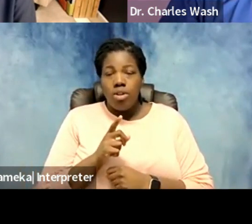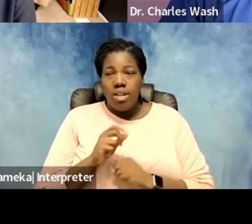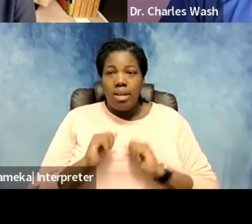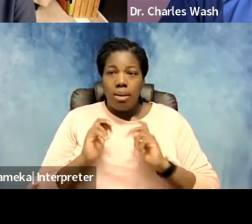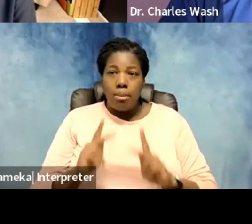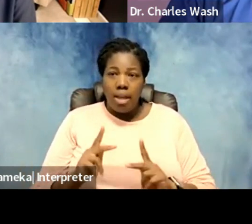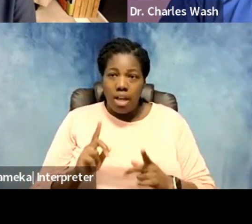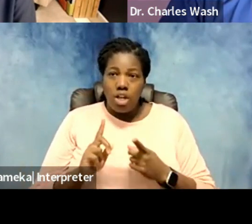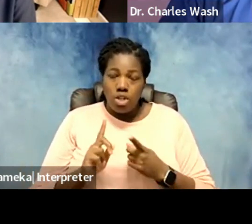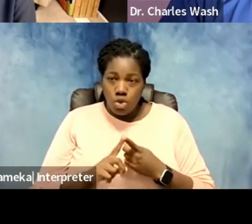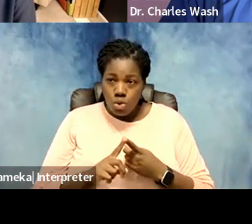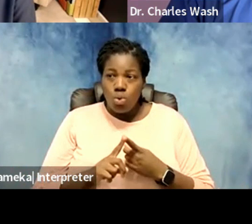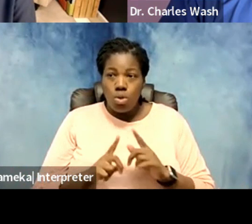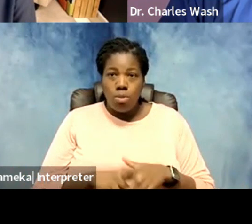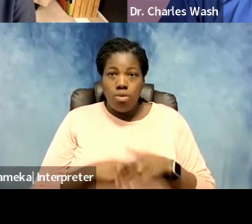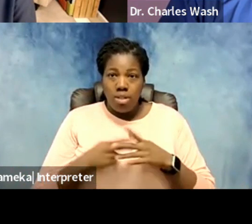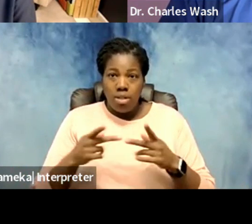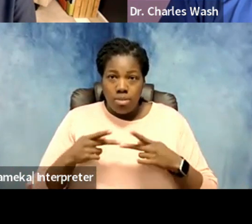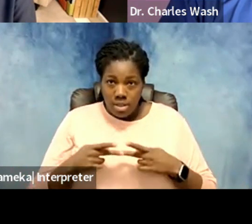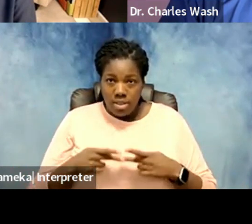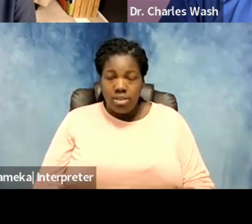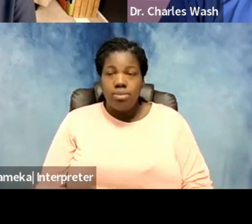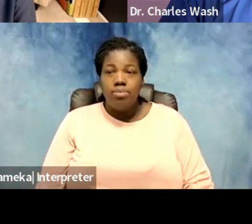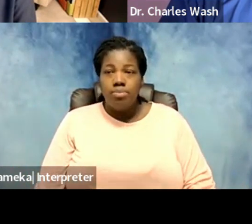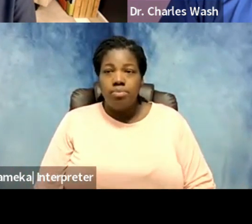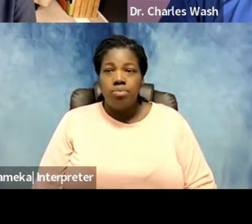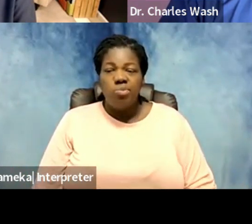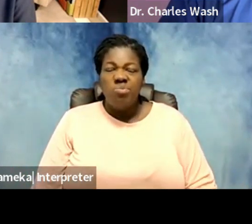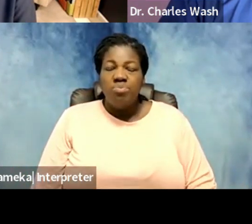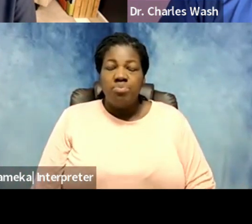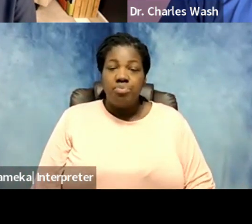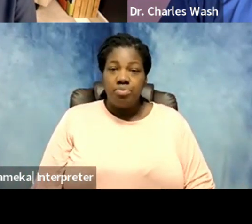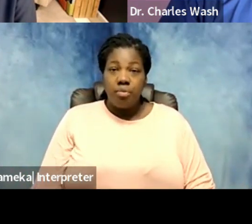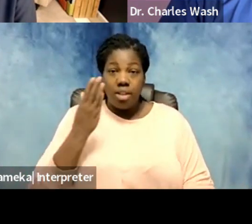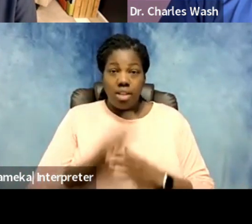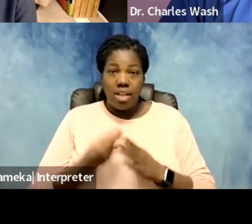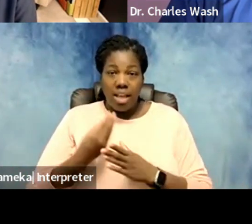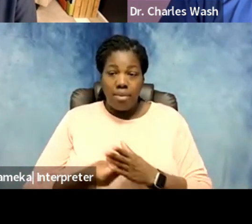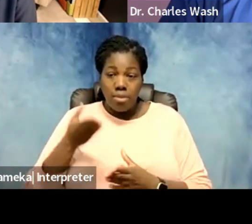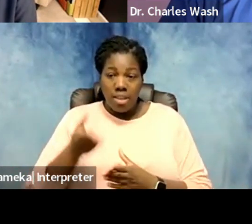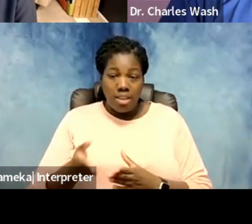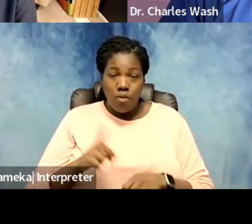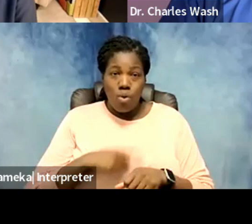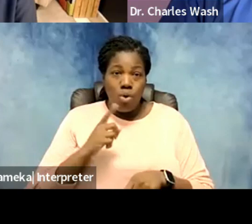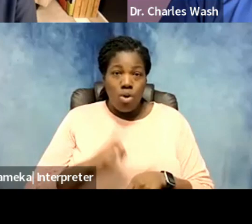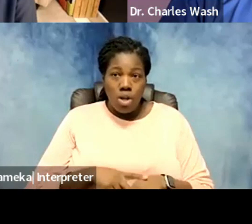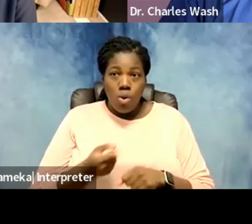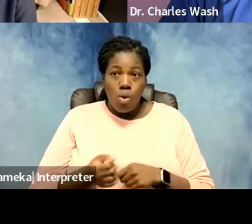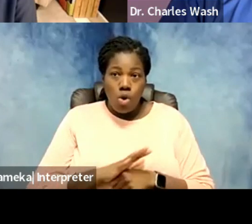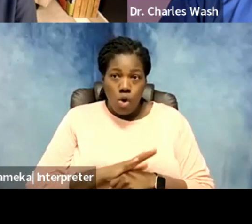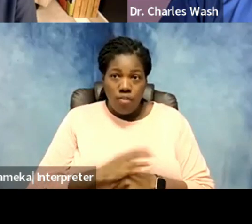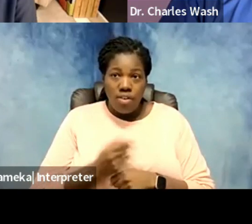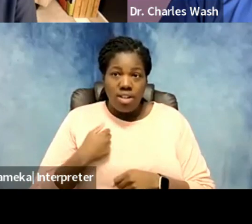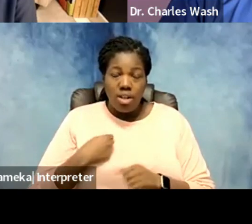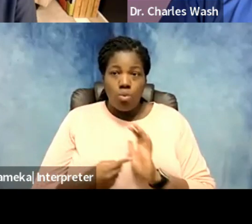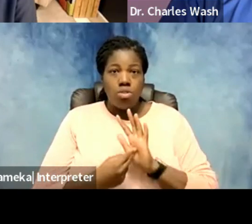which was already a problem beforehand, I might add, right? You know, the gaps have always been there. What COVID did was